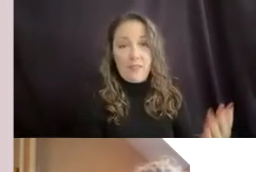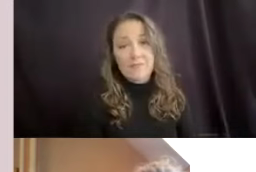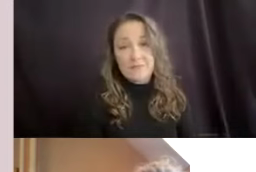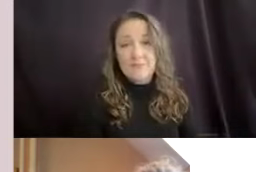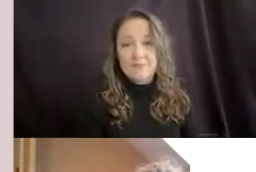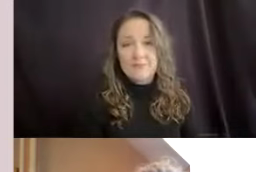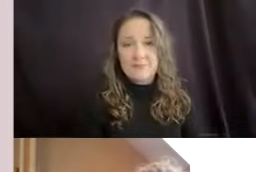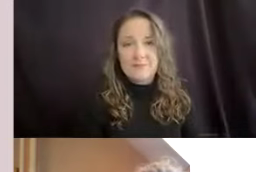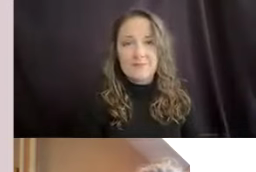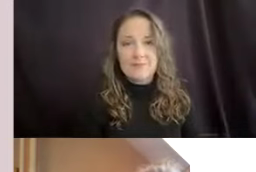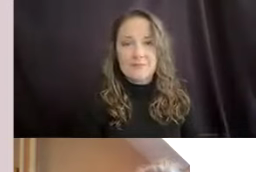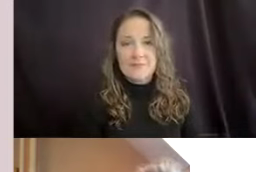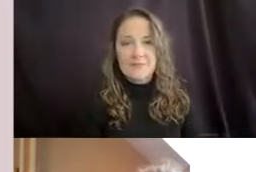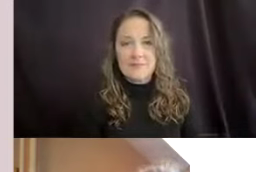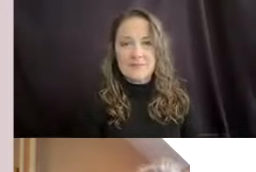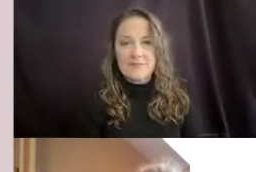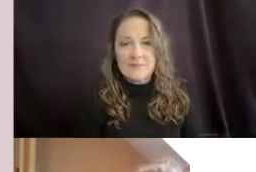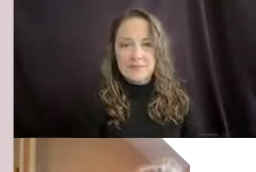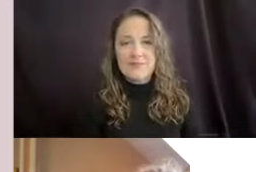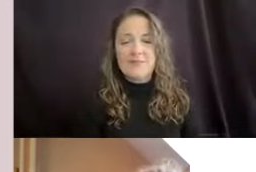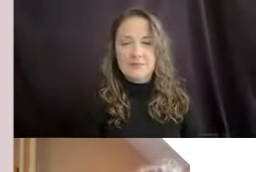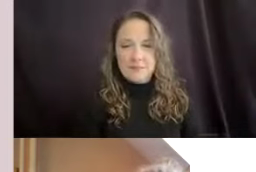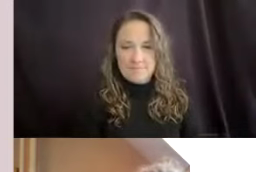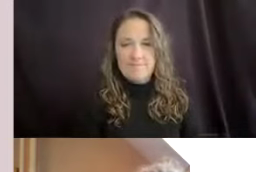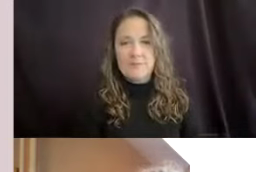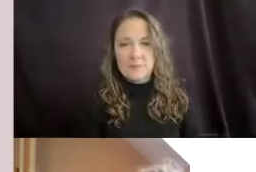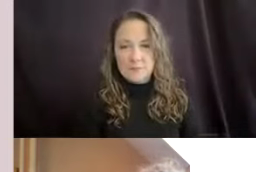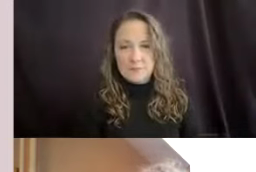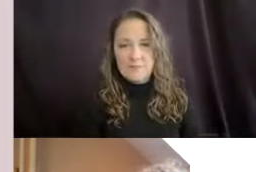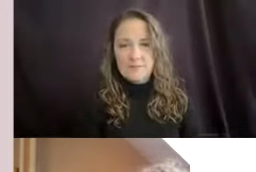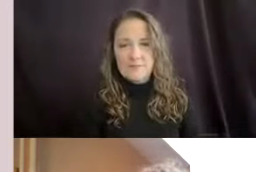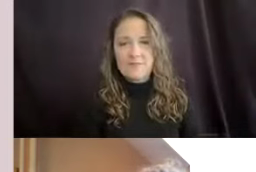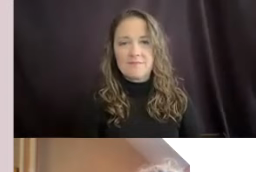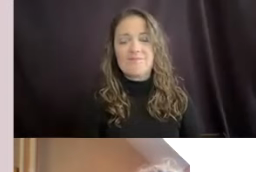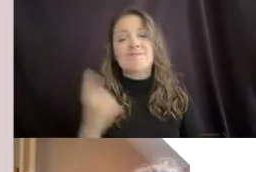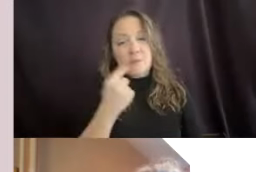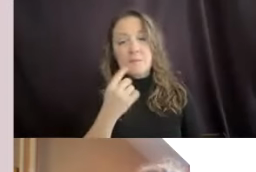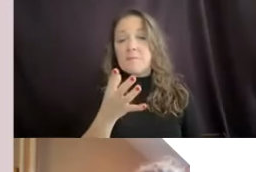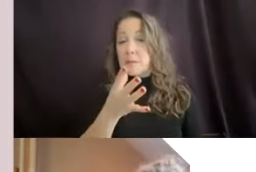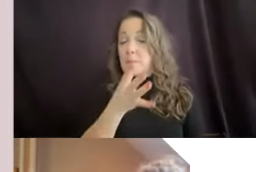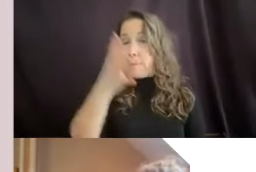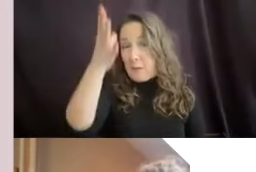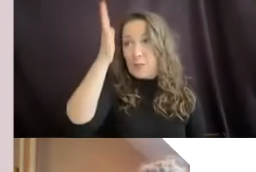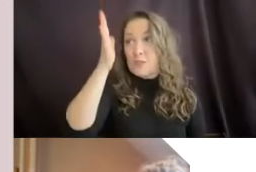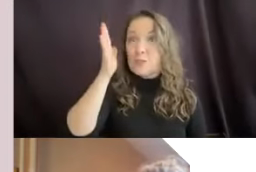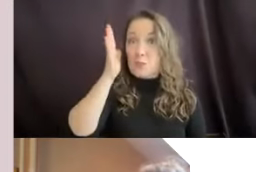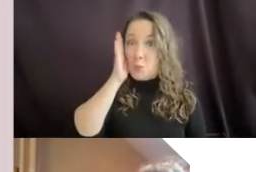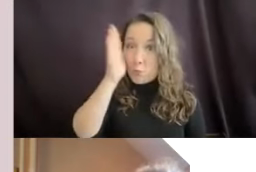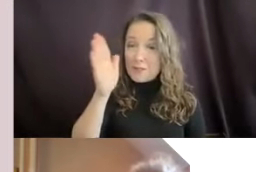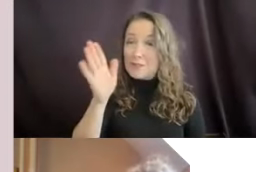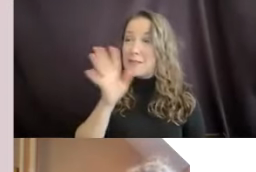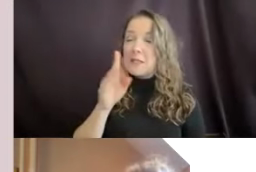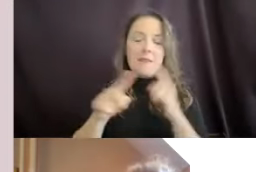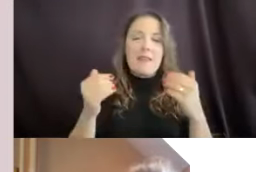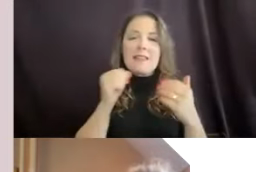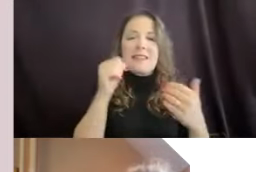Let's see. Yep, my parents would have spoken to me if they knew about it themselves, but they didn't have the tools or knowledge.